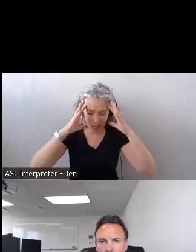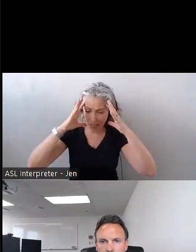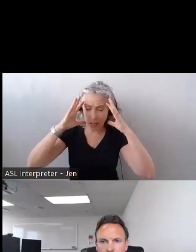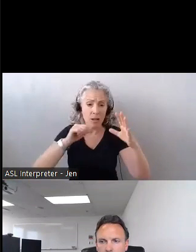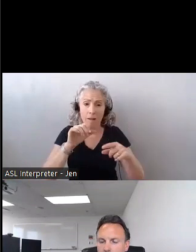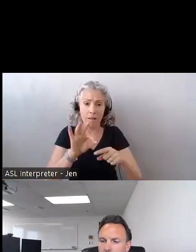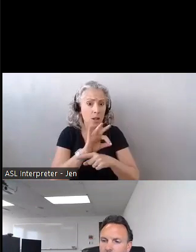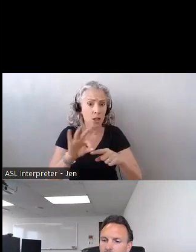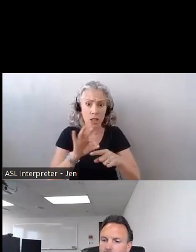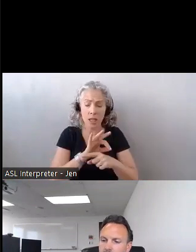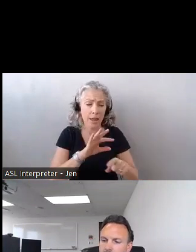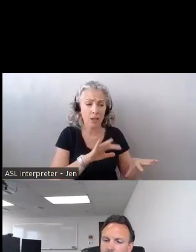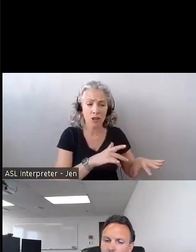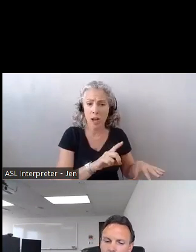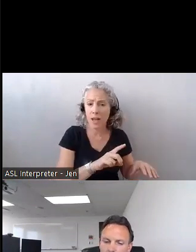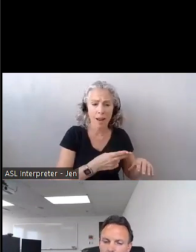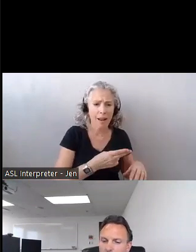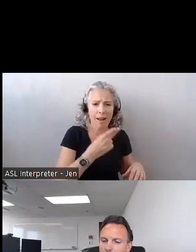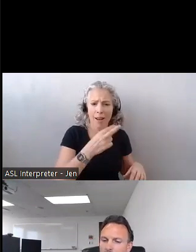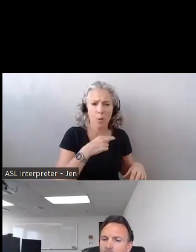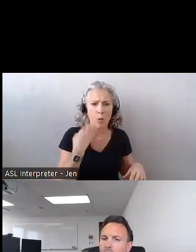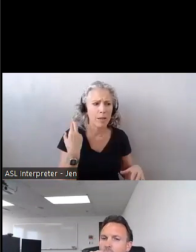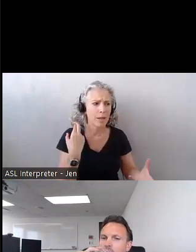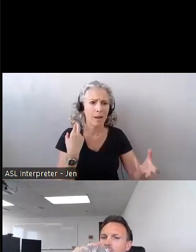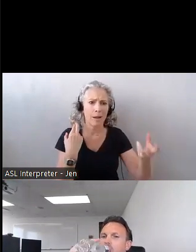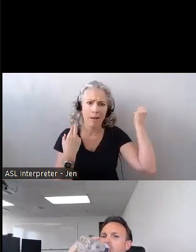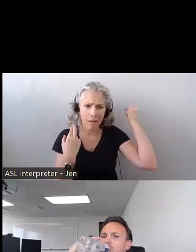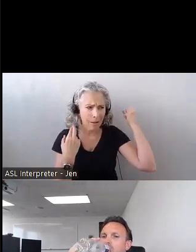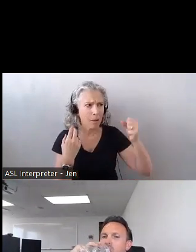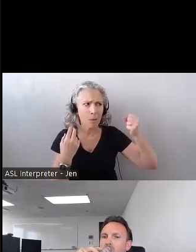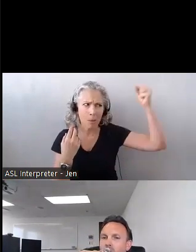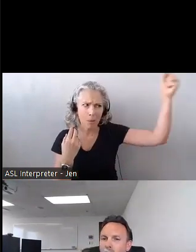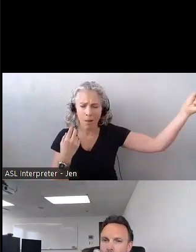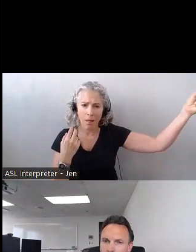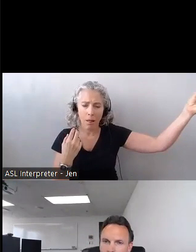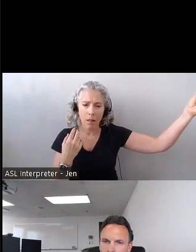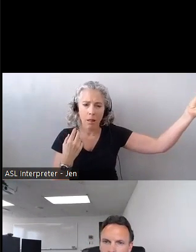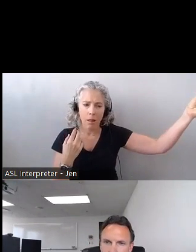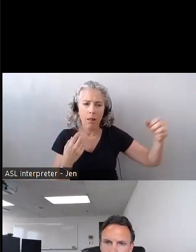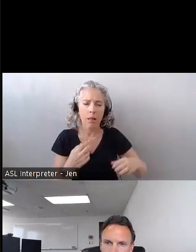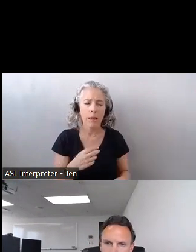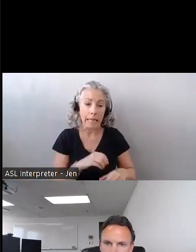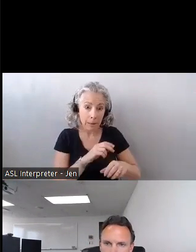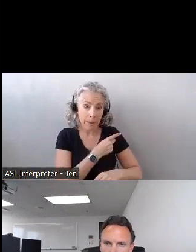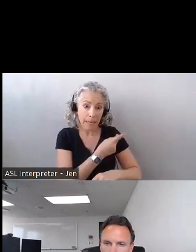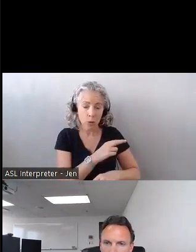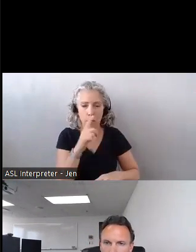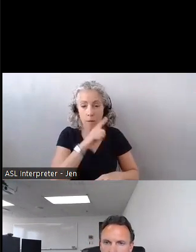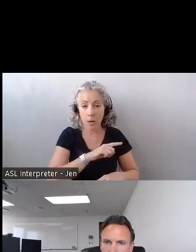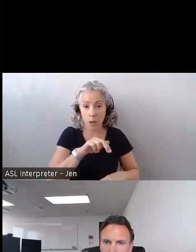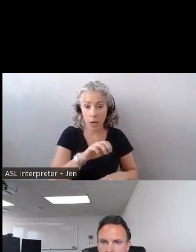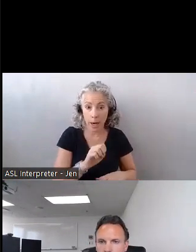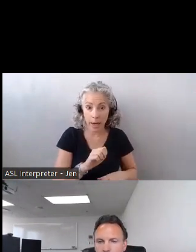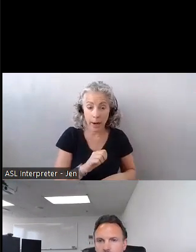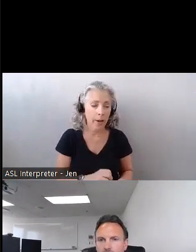functioning at all, and the child is at very high risk of being placed outside the home, either into inpatient or into foster care, this